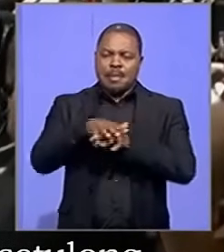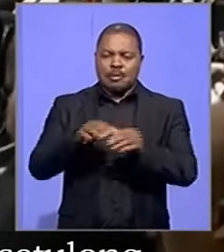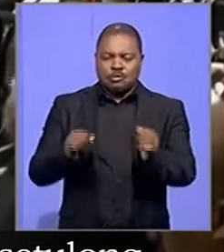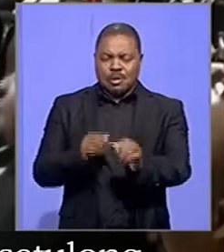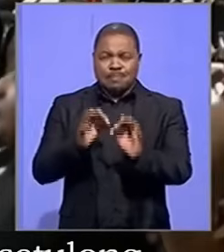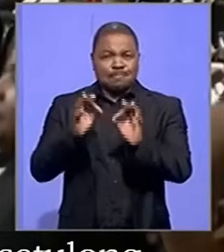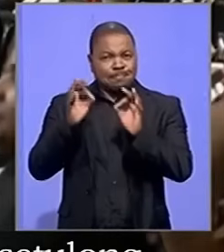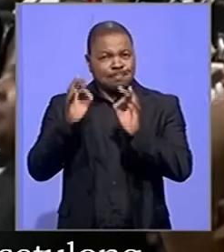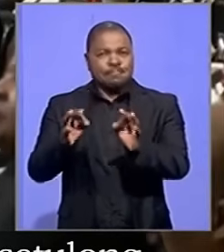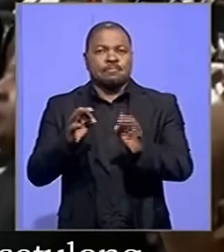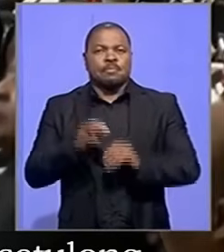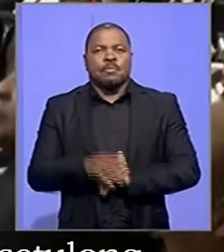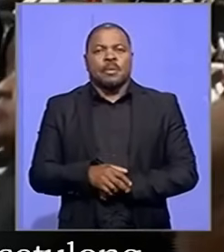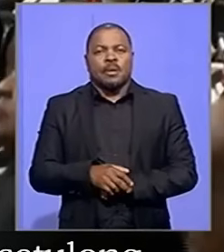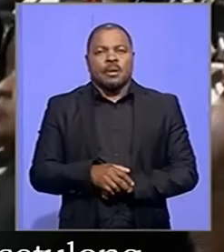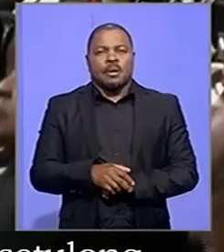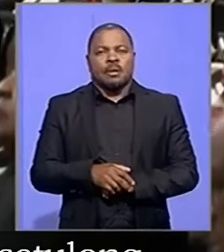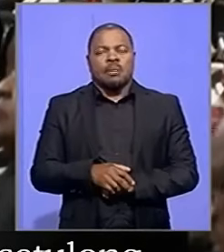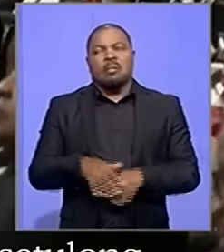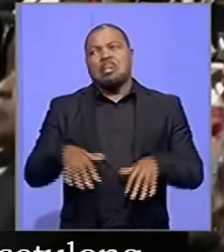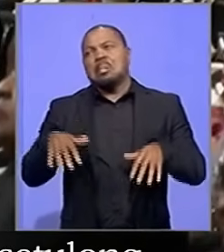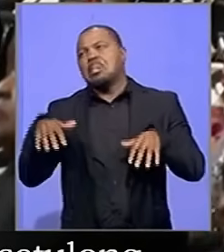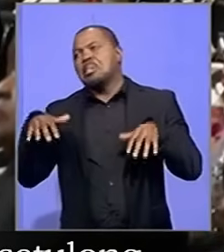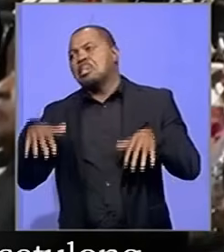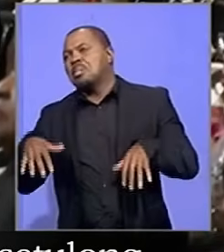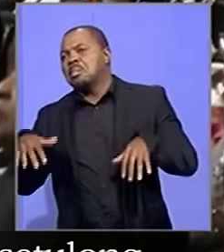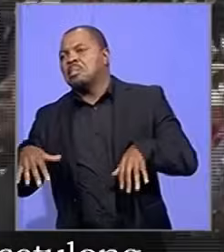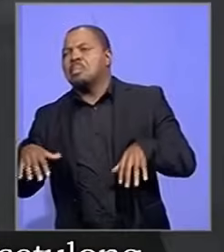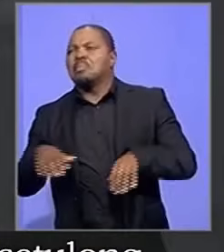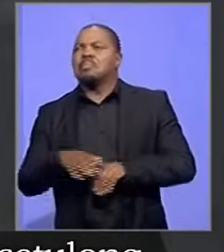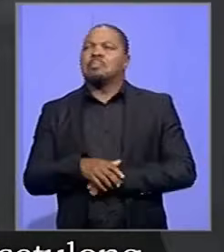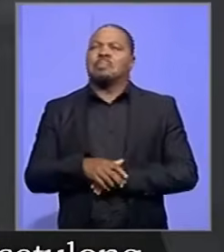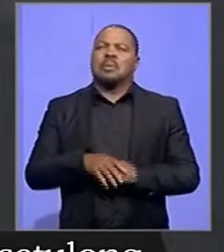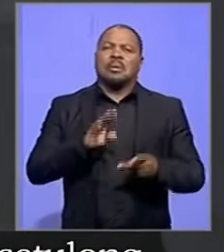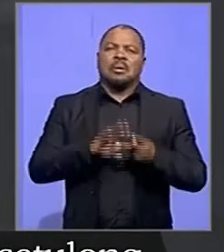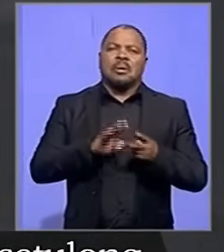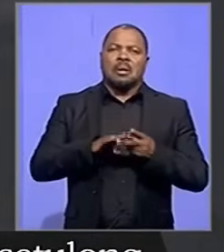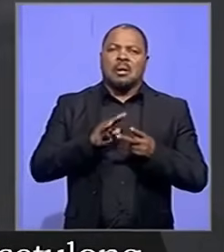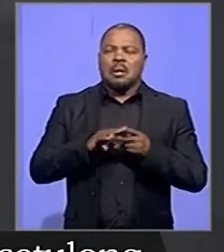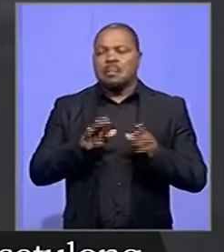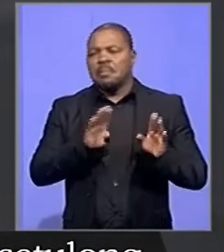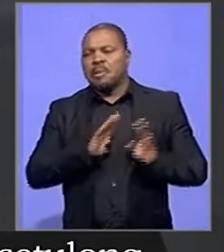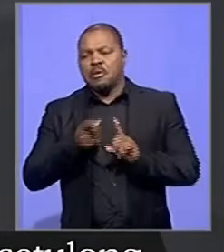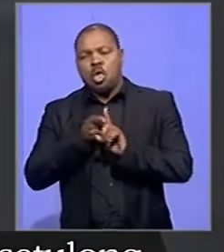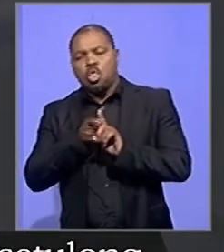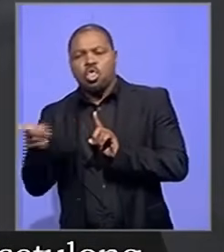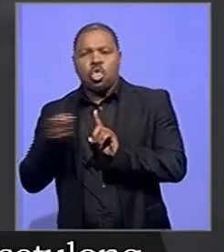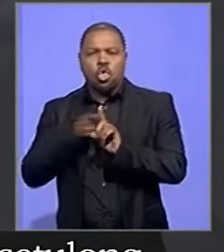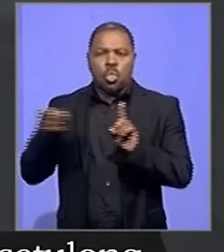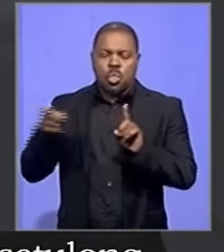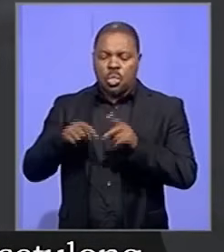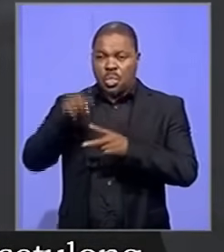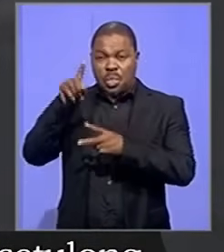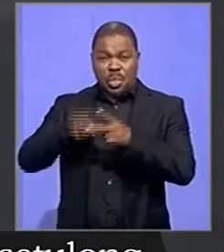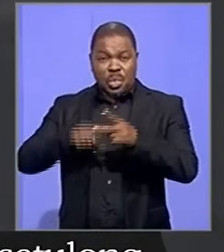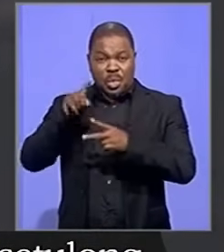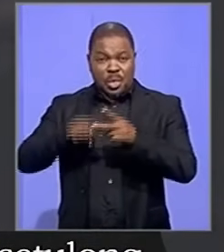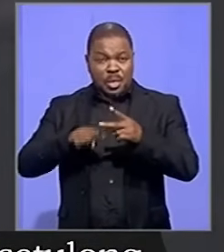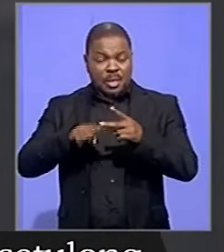strategy. Laziness and lack of discipline must